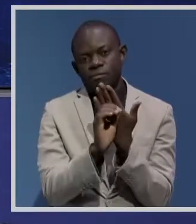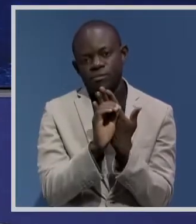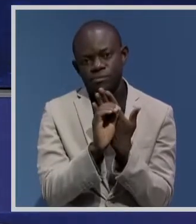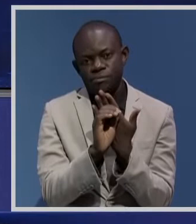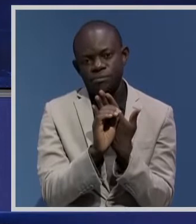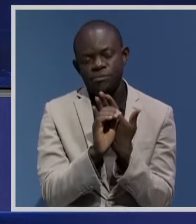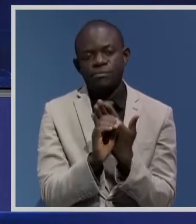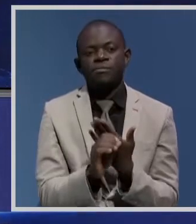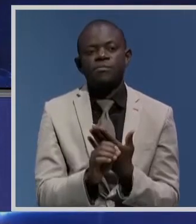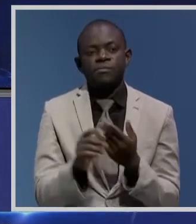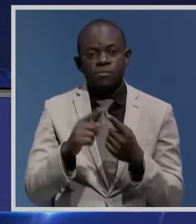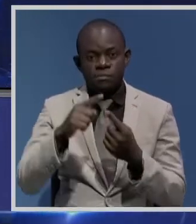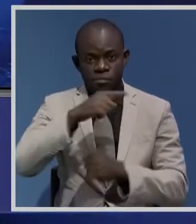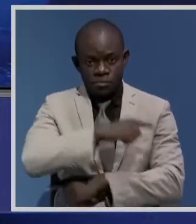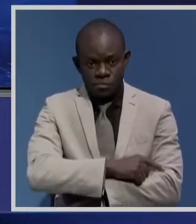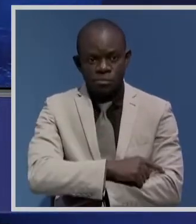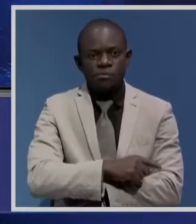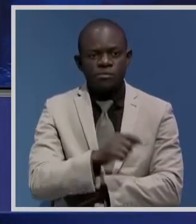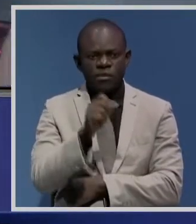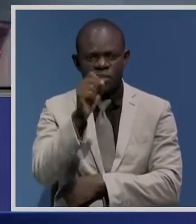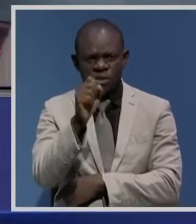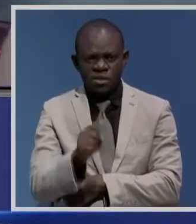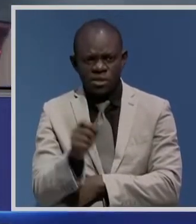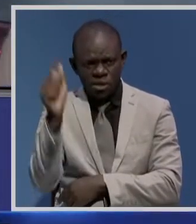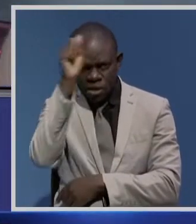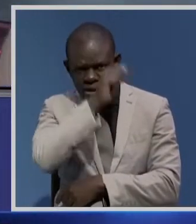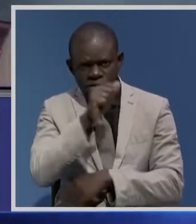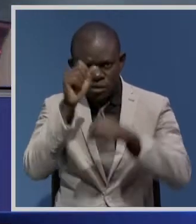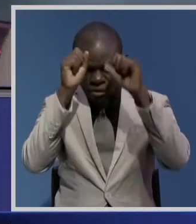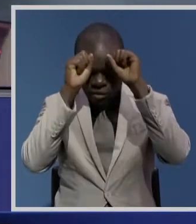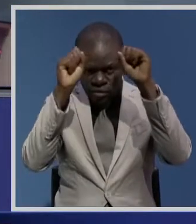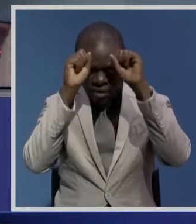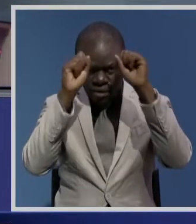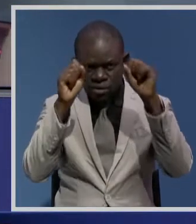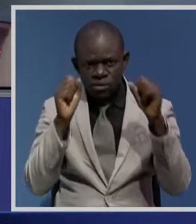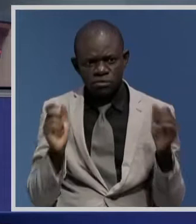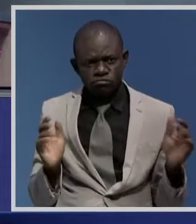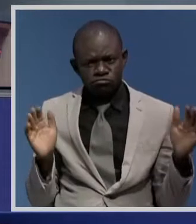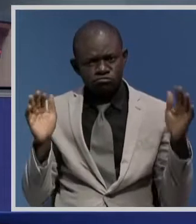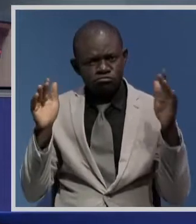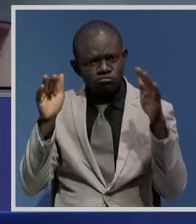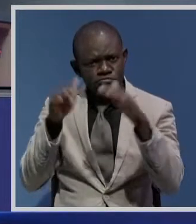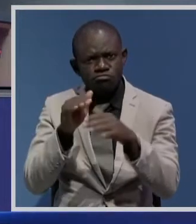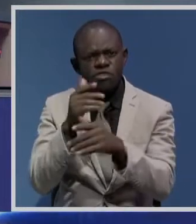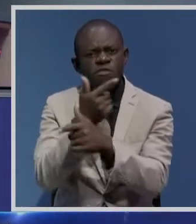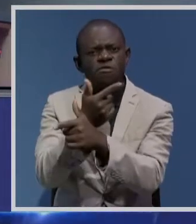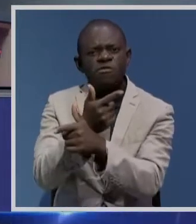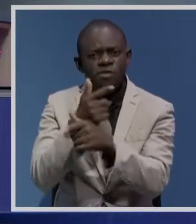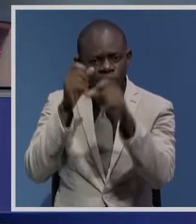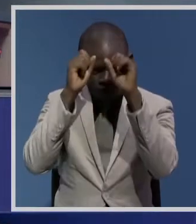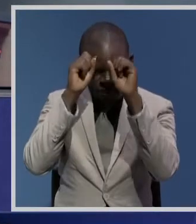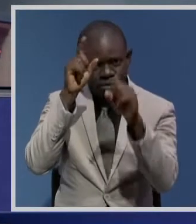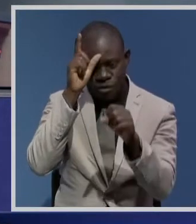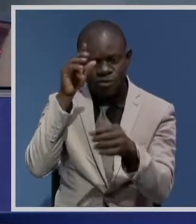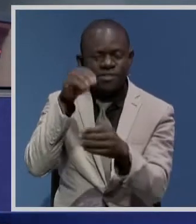President Edgar Lungu was today among heads of state who attended the Sadc Organ Troika Summit. The virtual Sadc Organ Troika